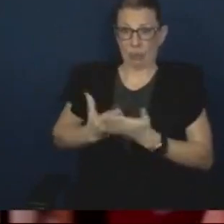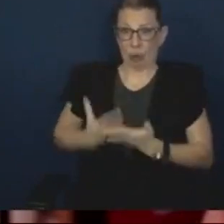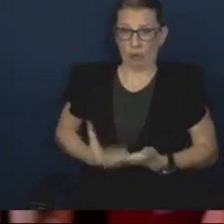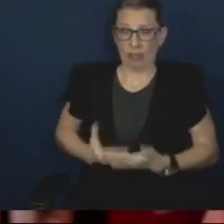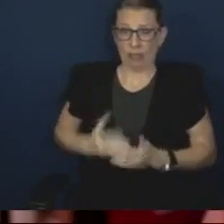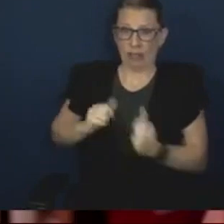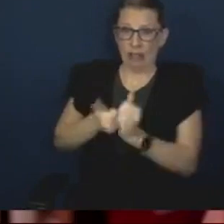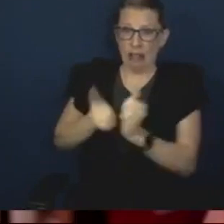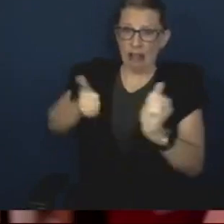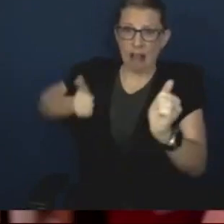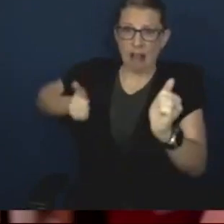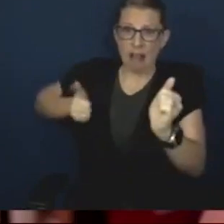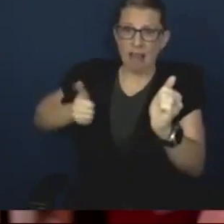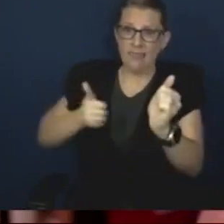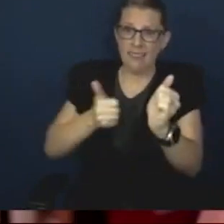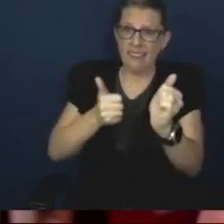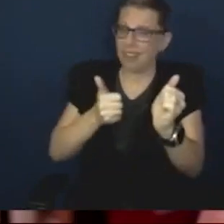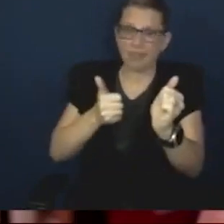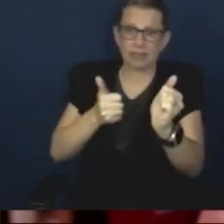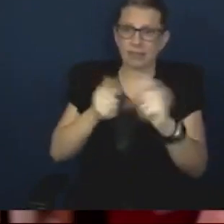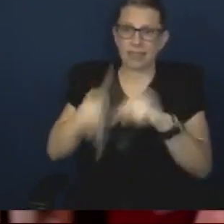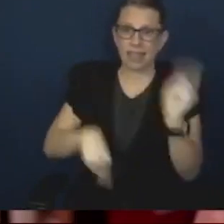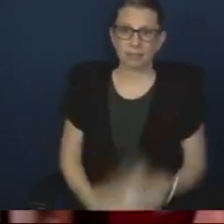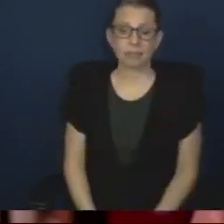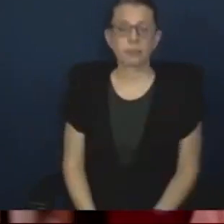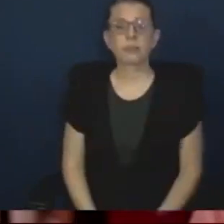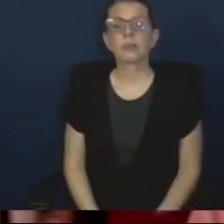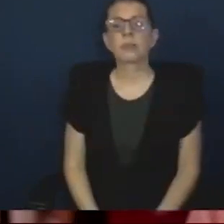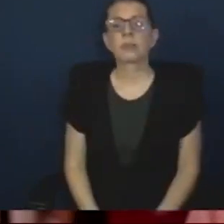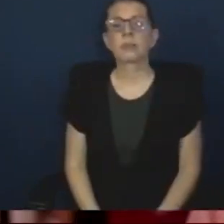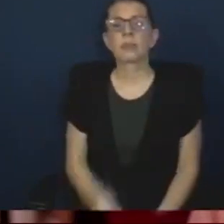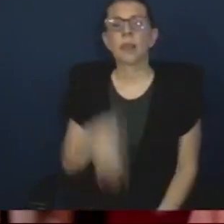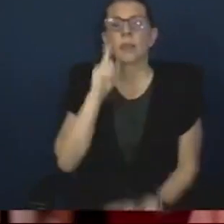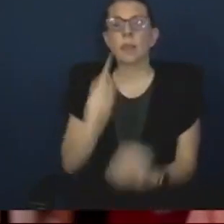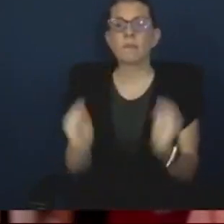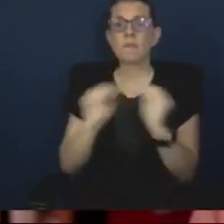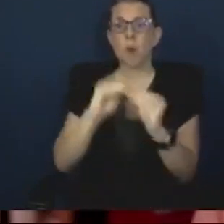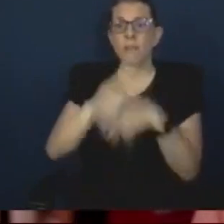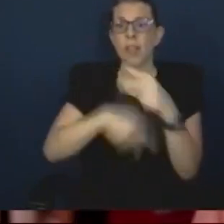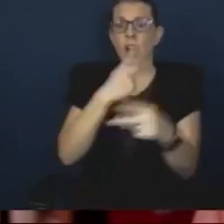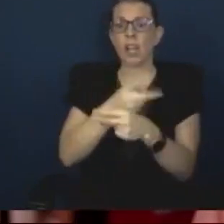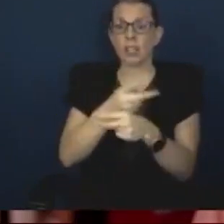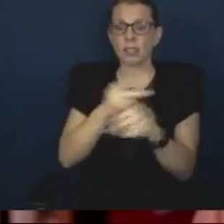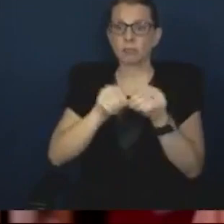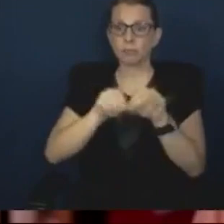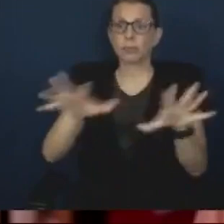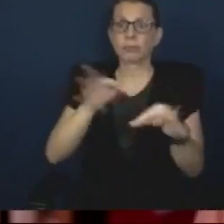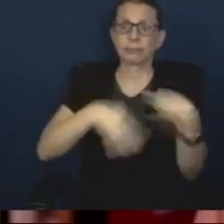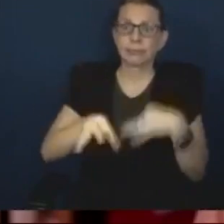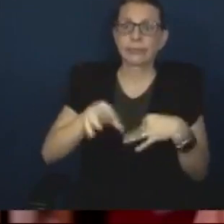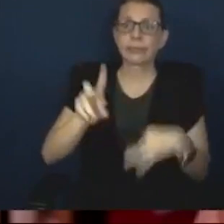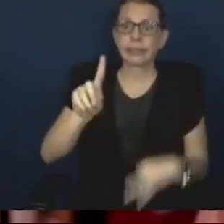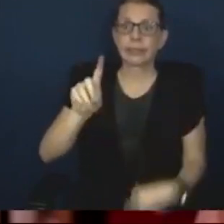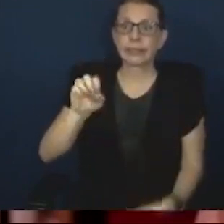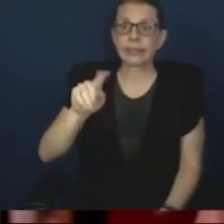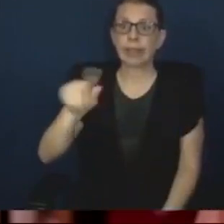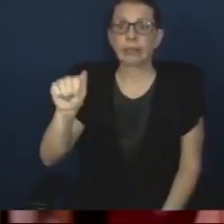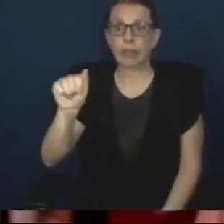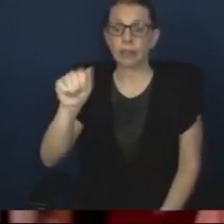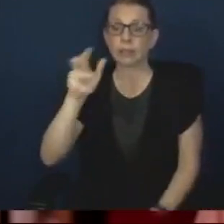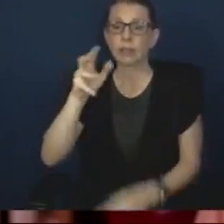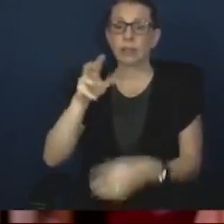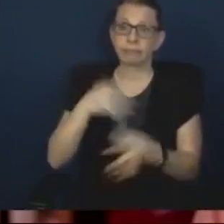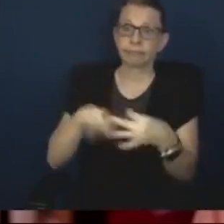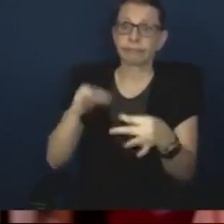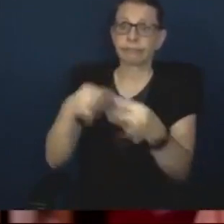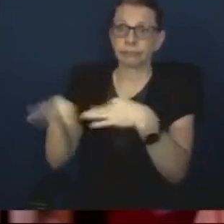very hard to do. Now, I think there'll be more variants coming along. They'll displace Delta, and this others will displace them. And it's